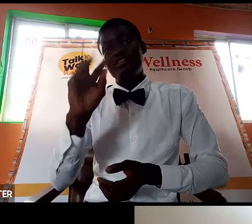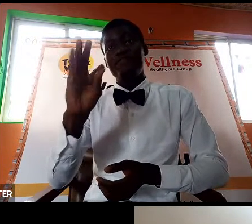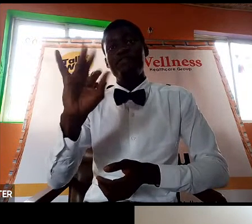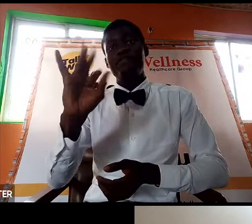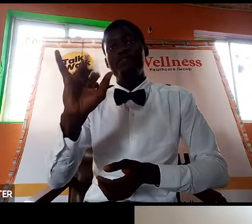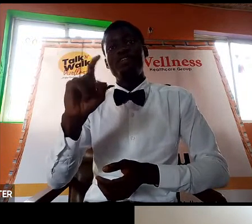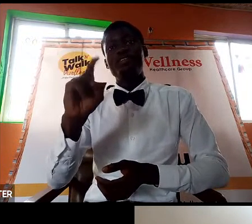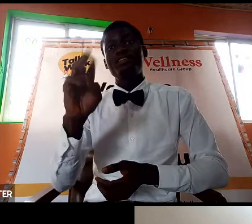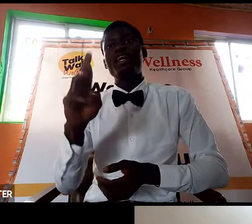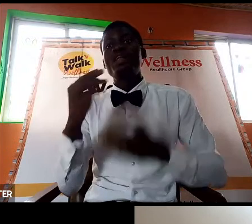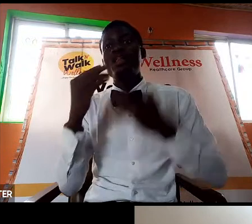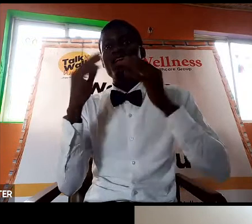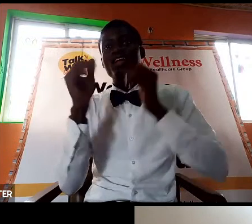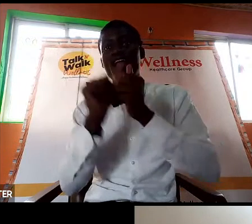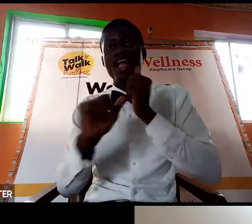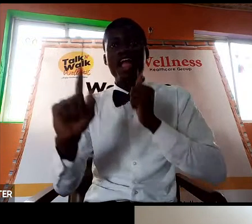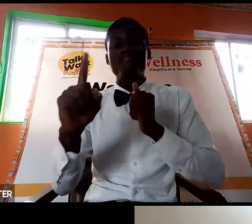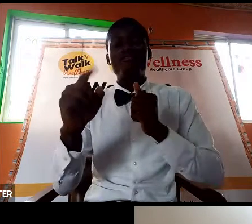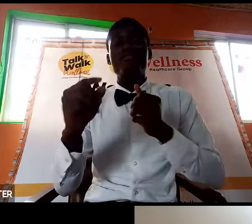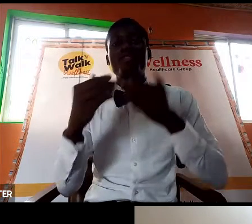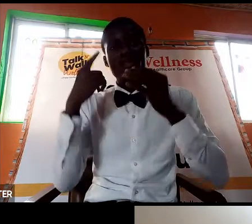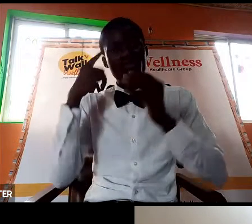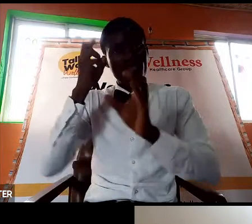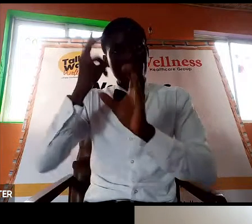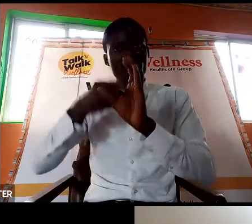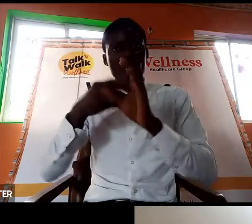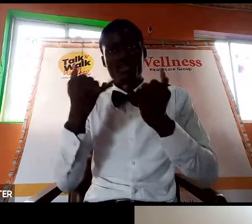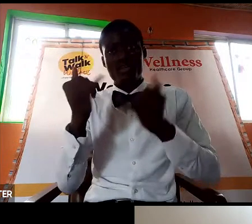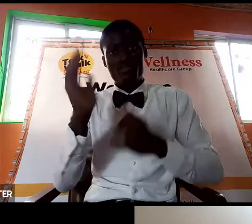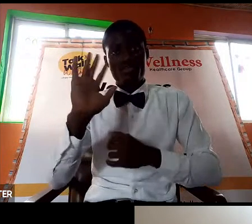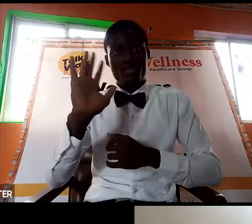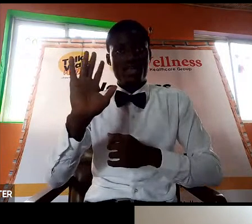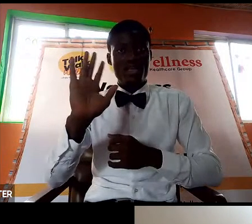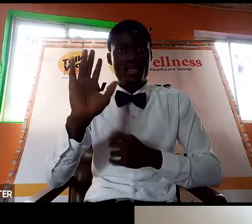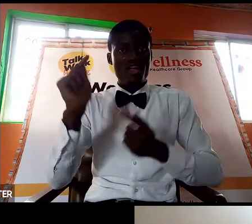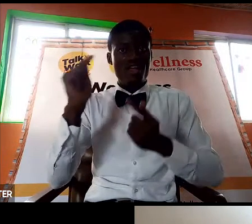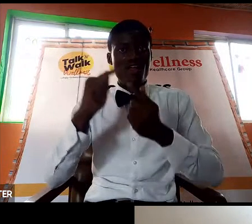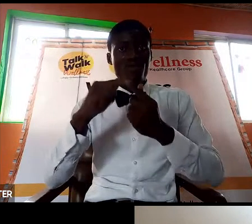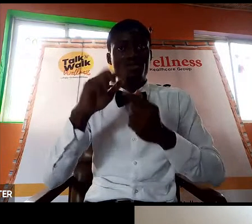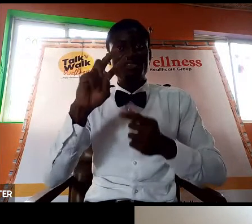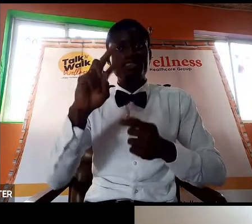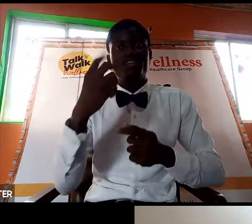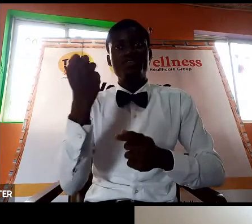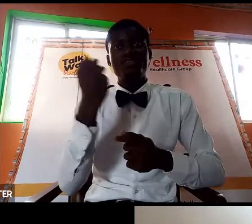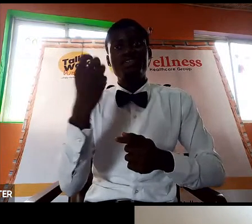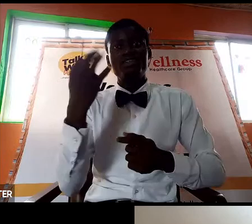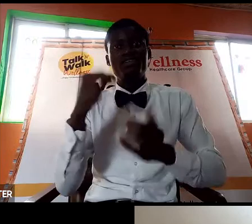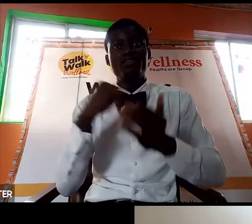logging in. We're saying bye today until second Saturday of June. Bye.